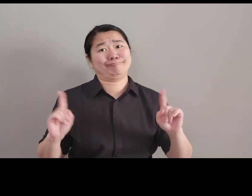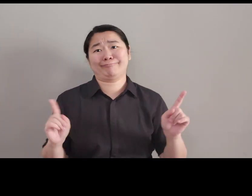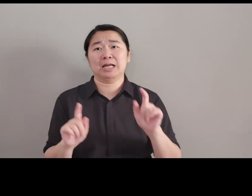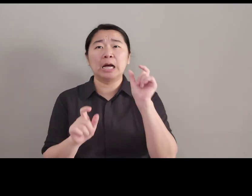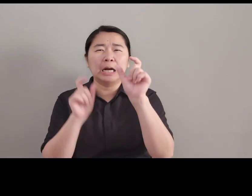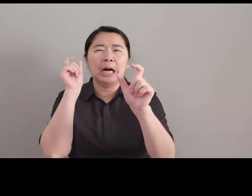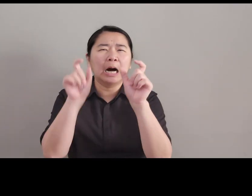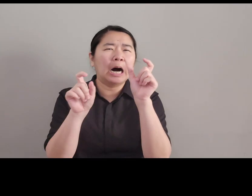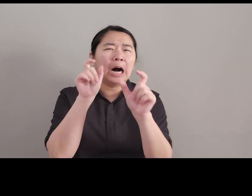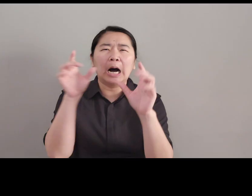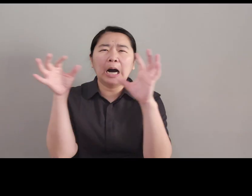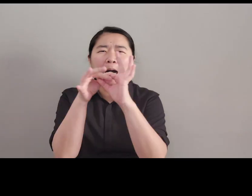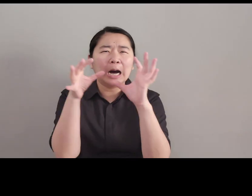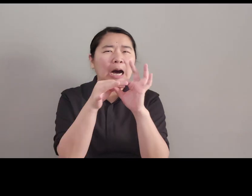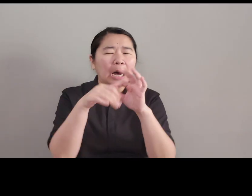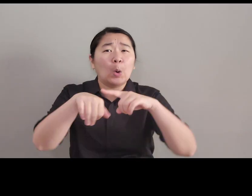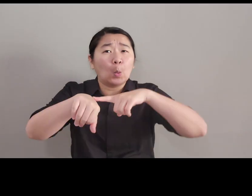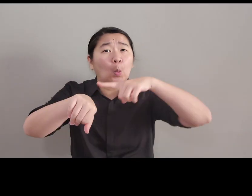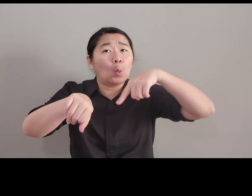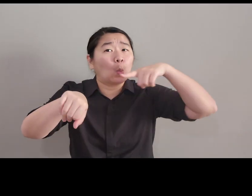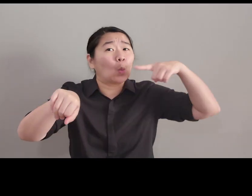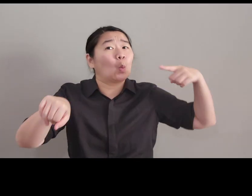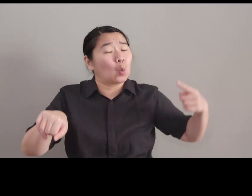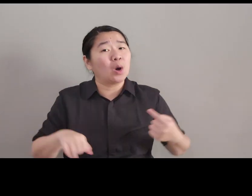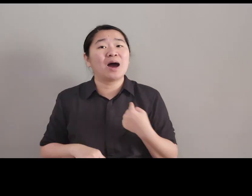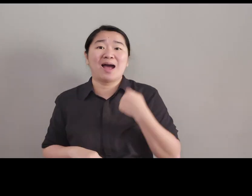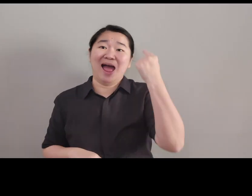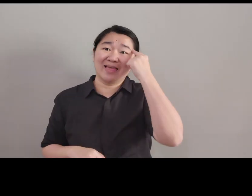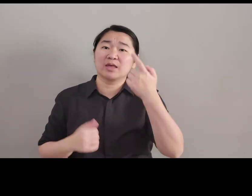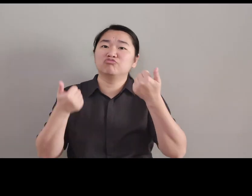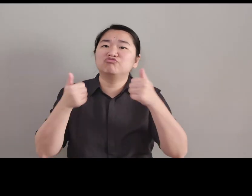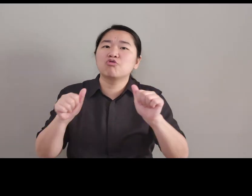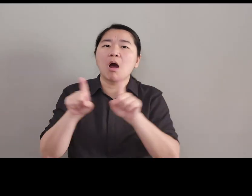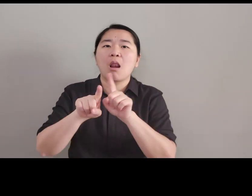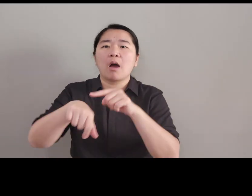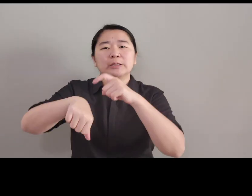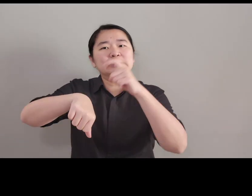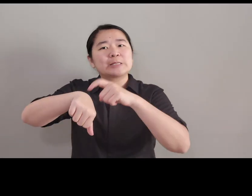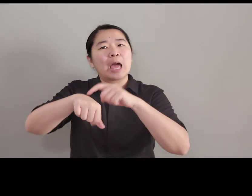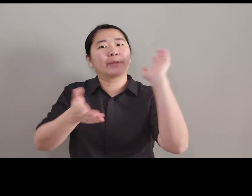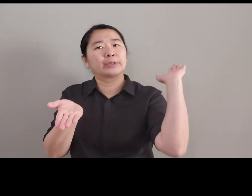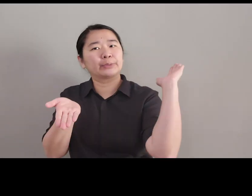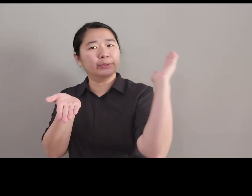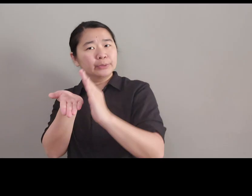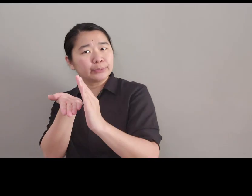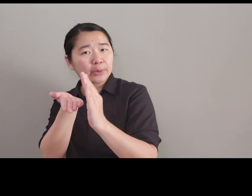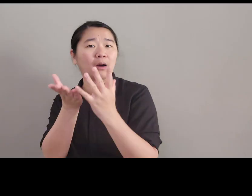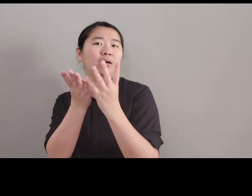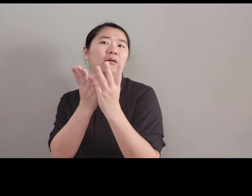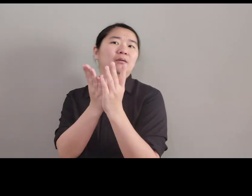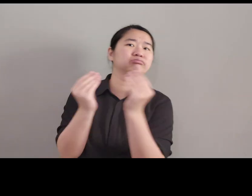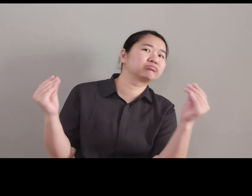assumption we need to get away from. AI is writing so much code these days. We need to get these tools to write